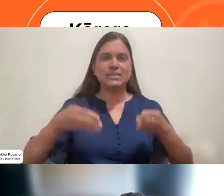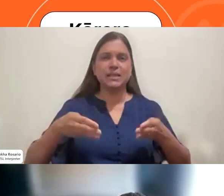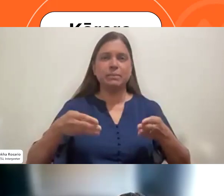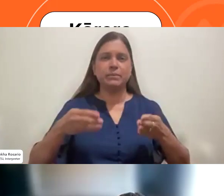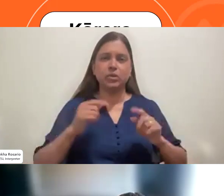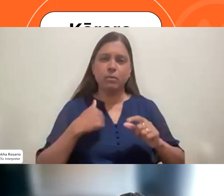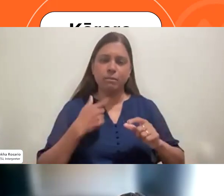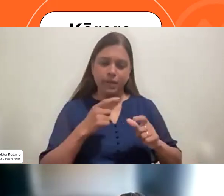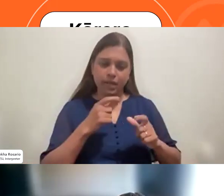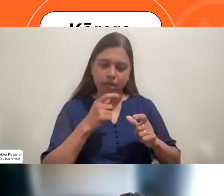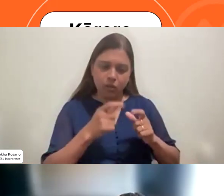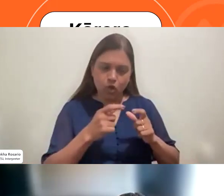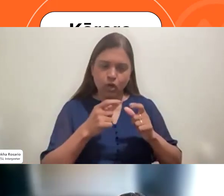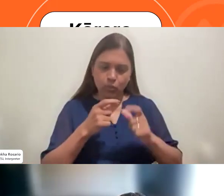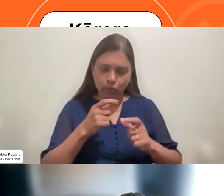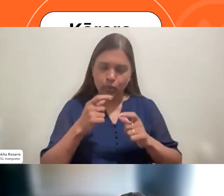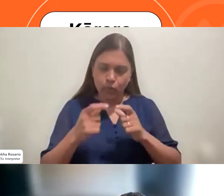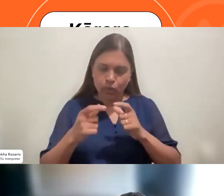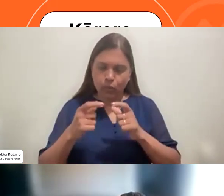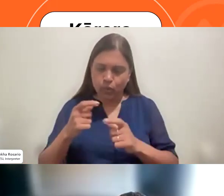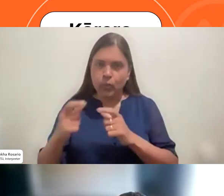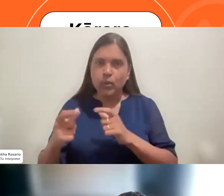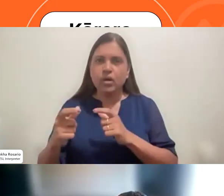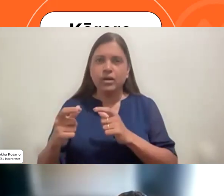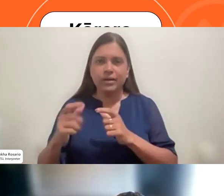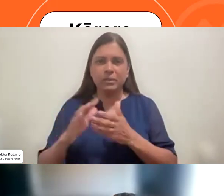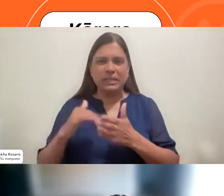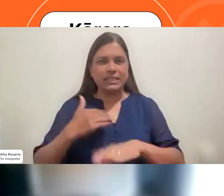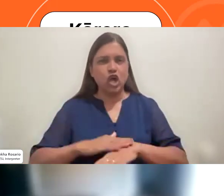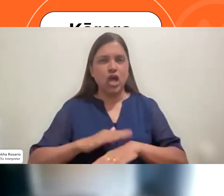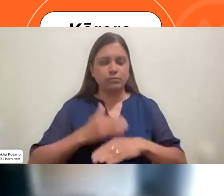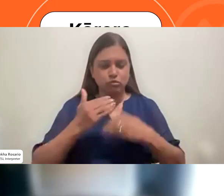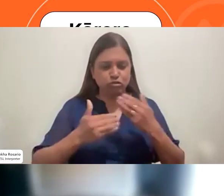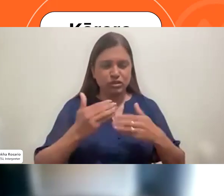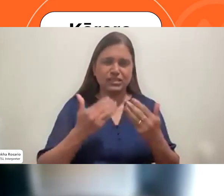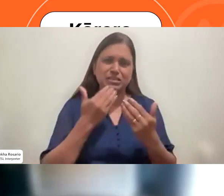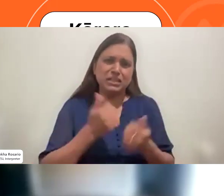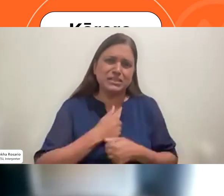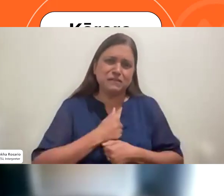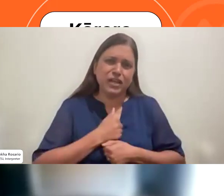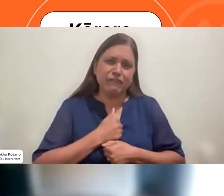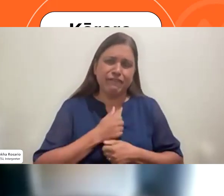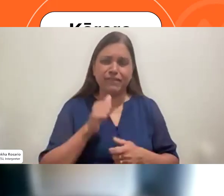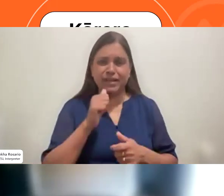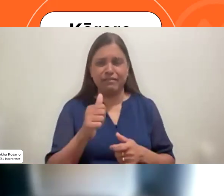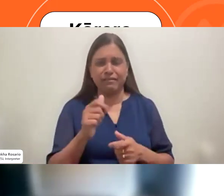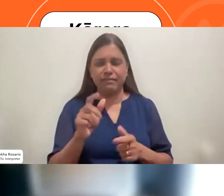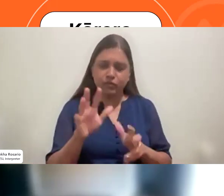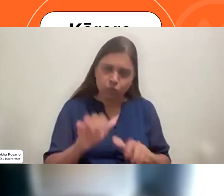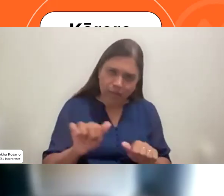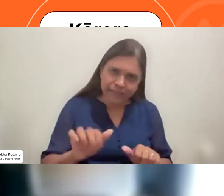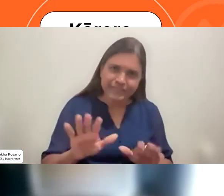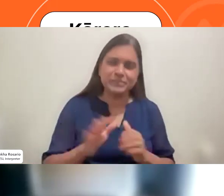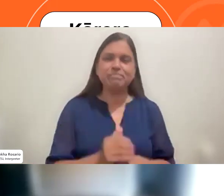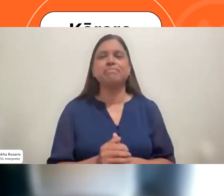processing or speaking words, and have fiddle fingers currently. I work at